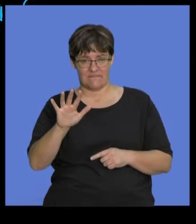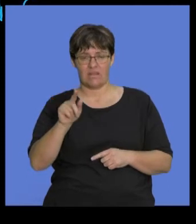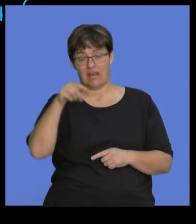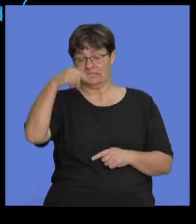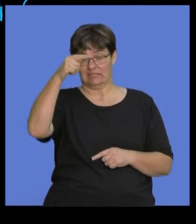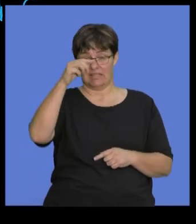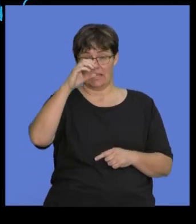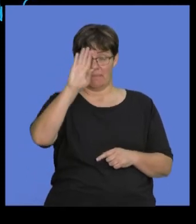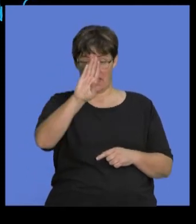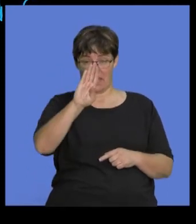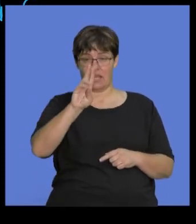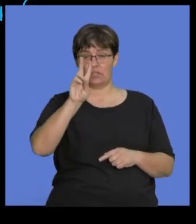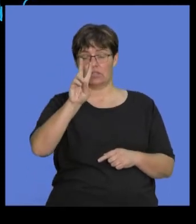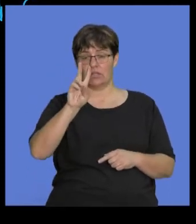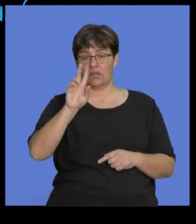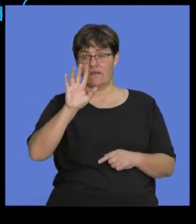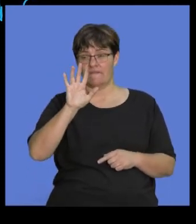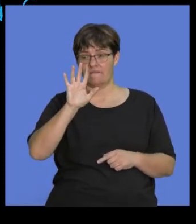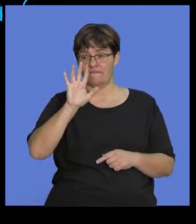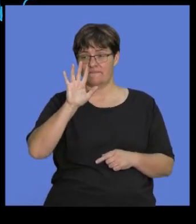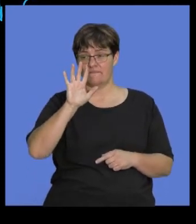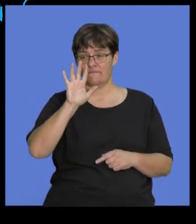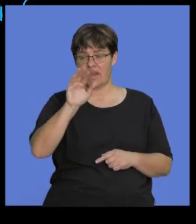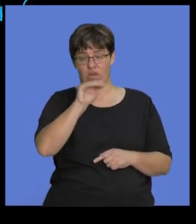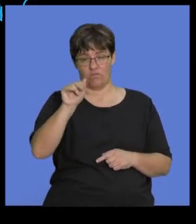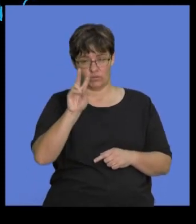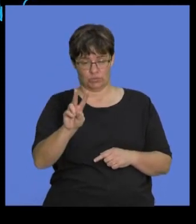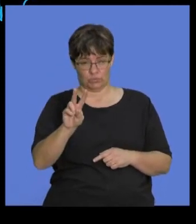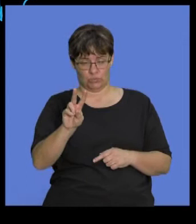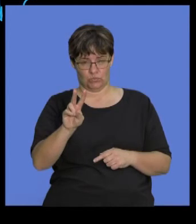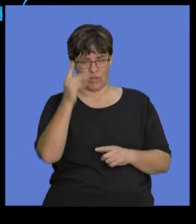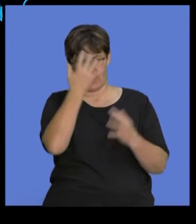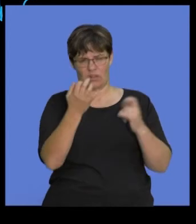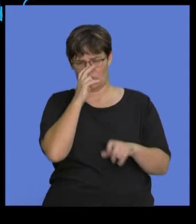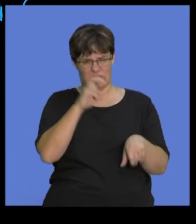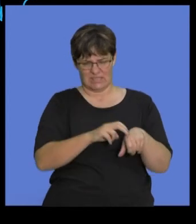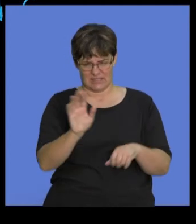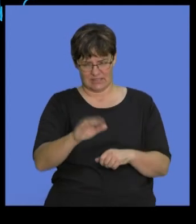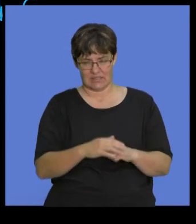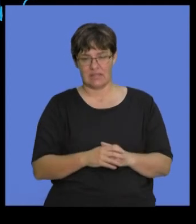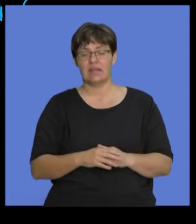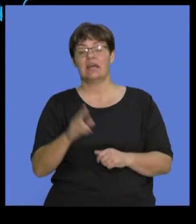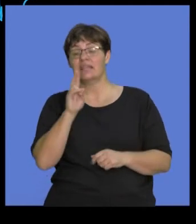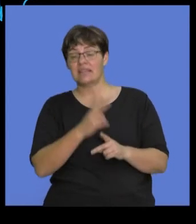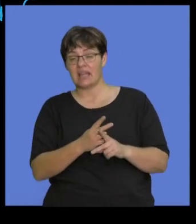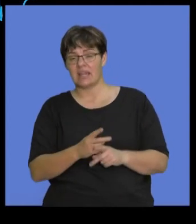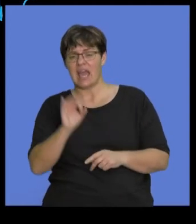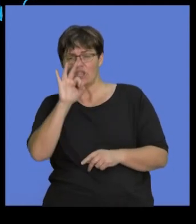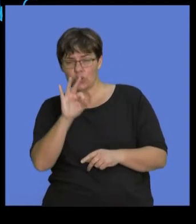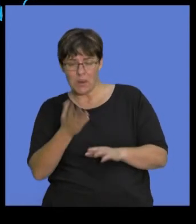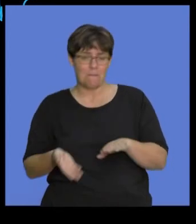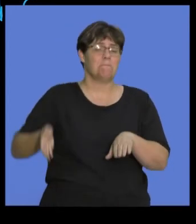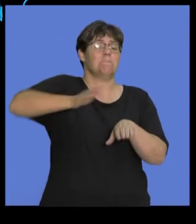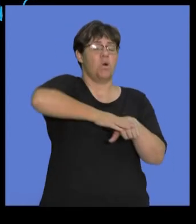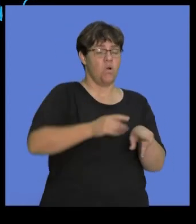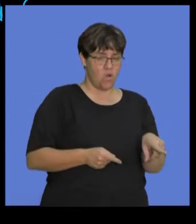2.5 or 5/2 newtons per coulomb, okay? You don't need a calculator for that, okay? And then